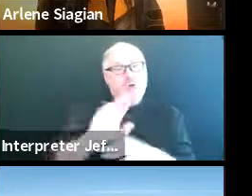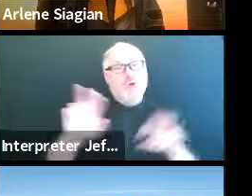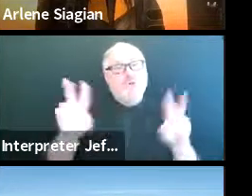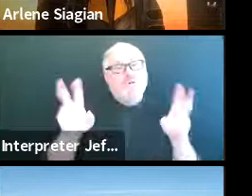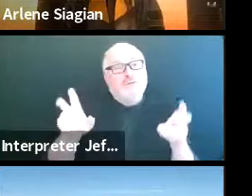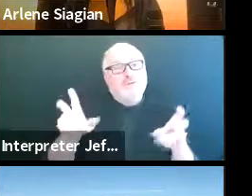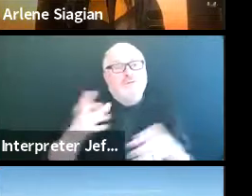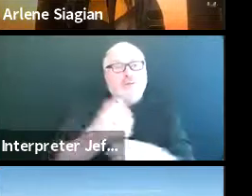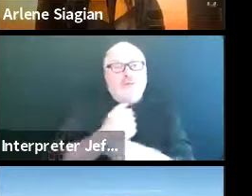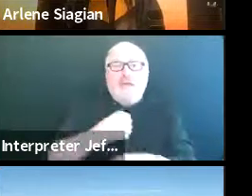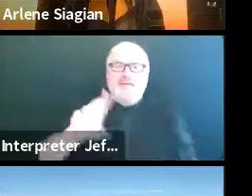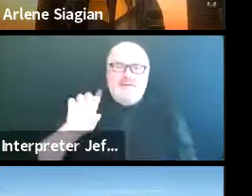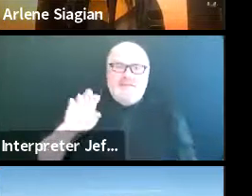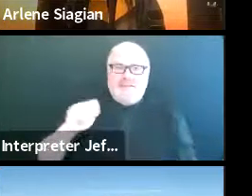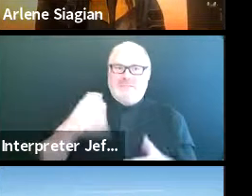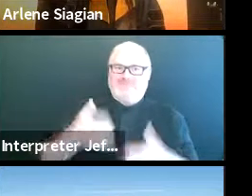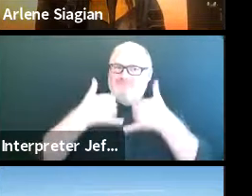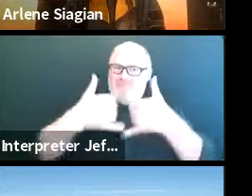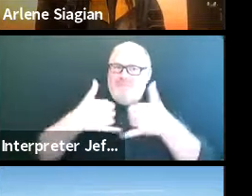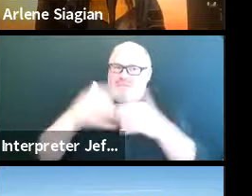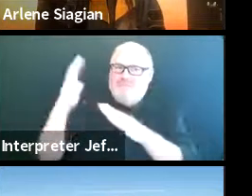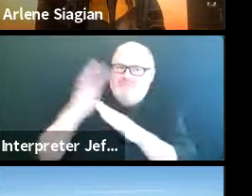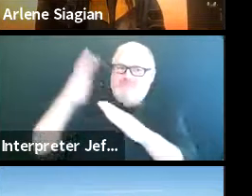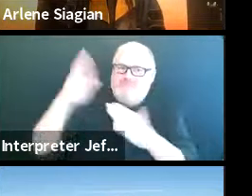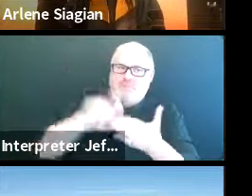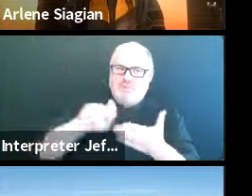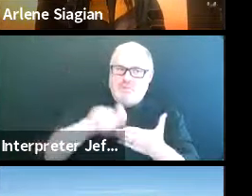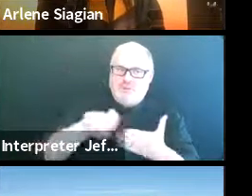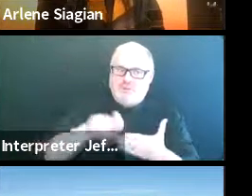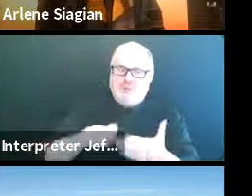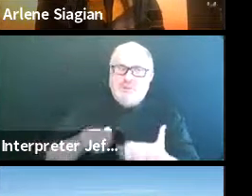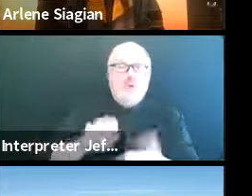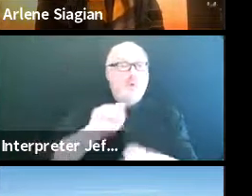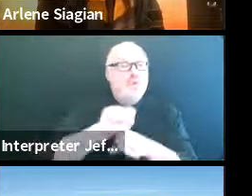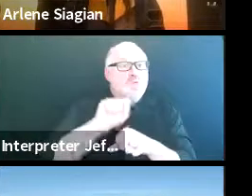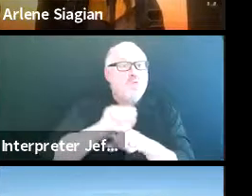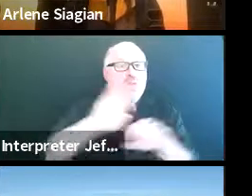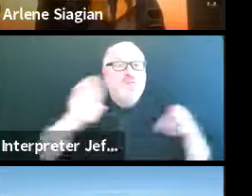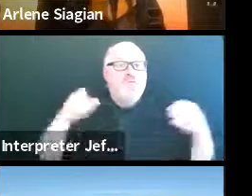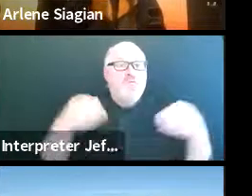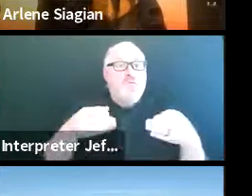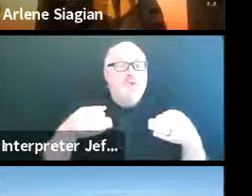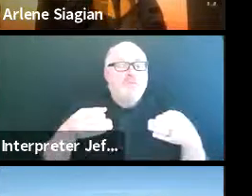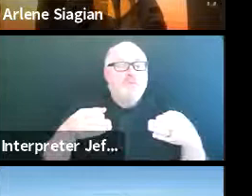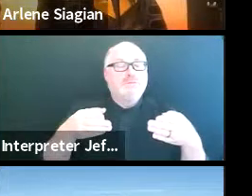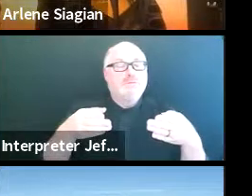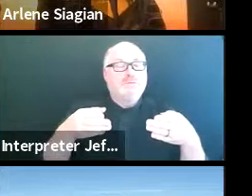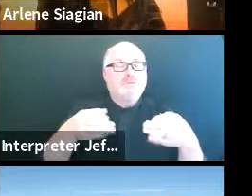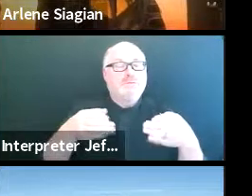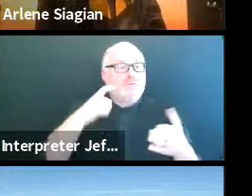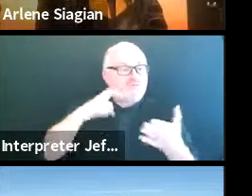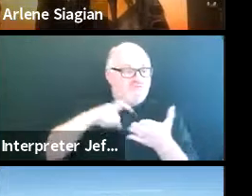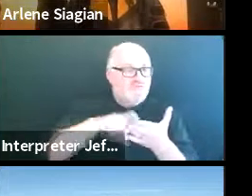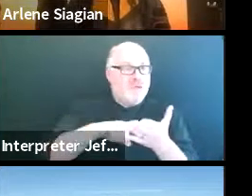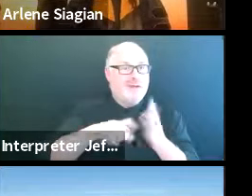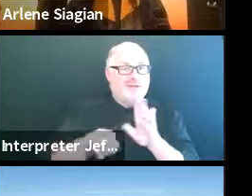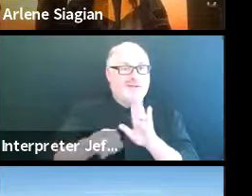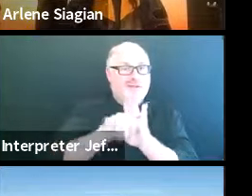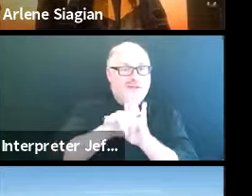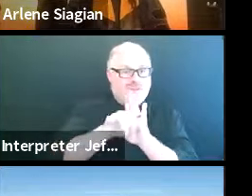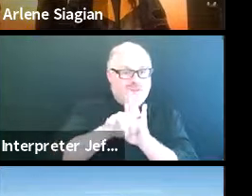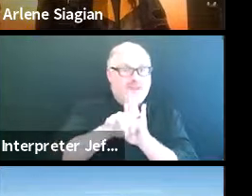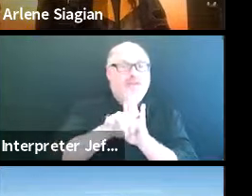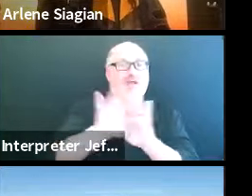dissertation earned the Dean Citation for Outstanding Dissertation. Her work was geared towards recognition, identification,